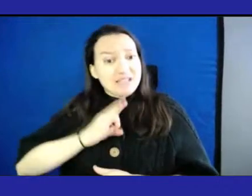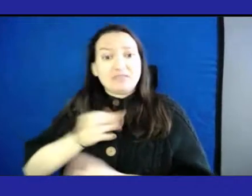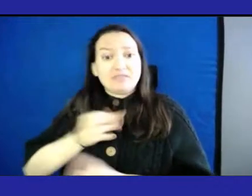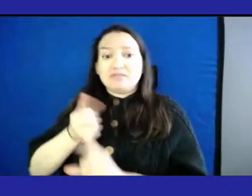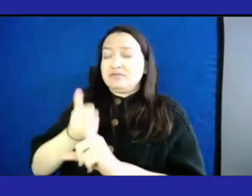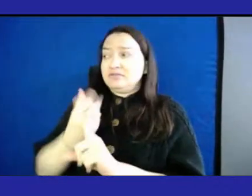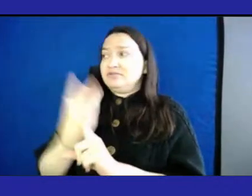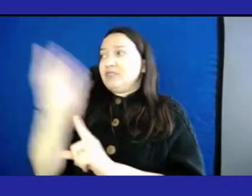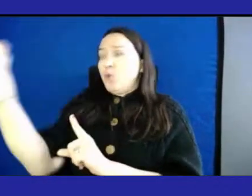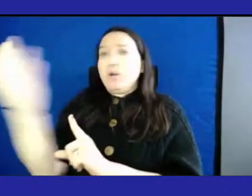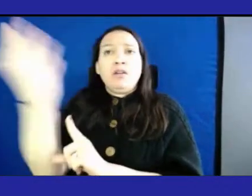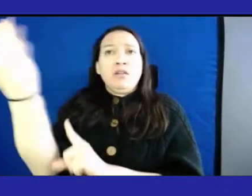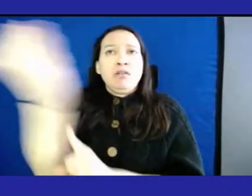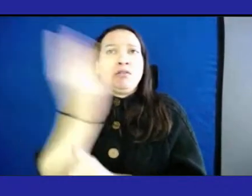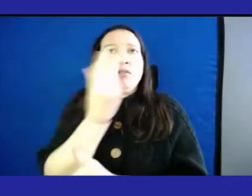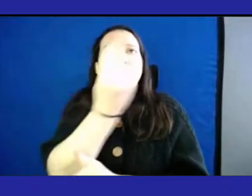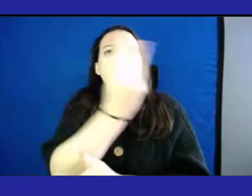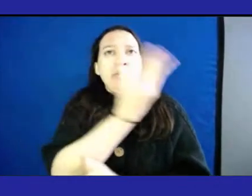it. Mhm.